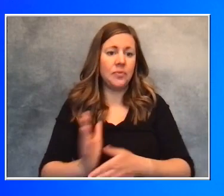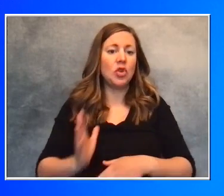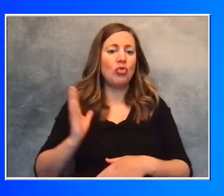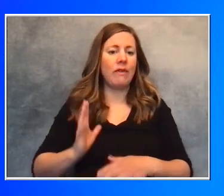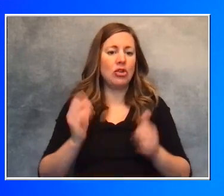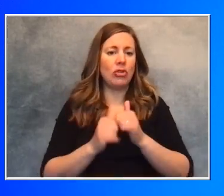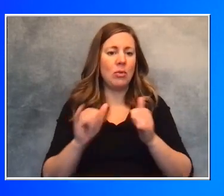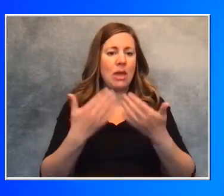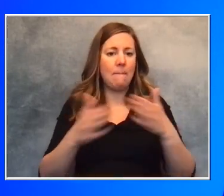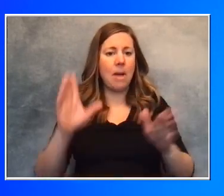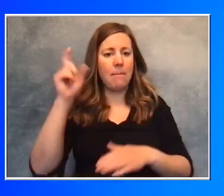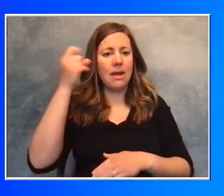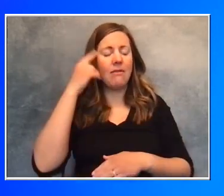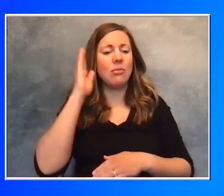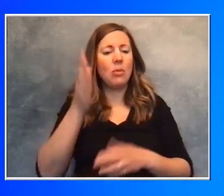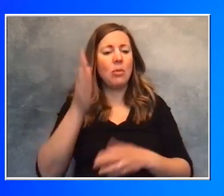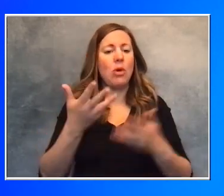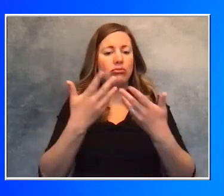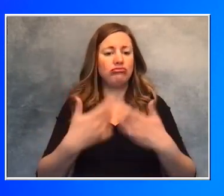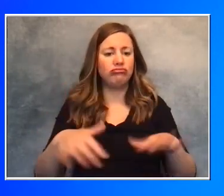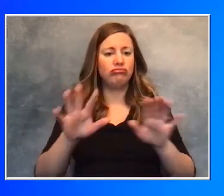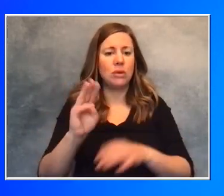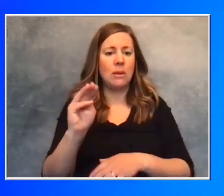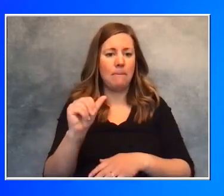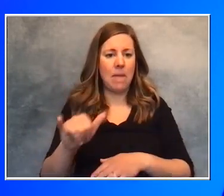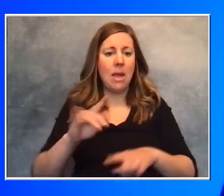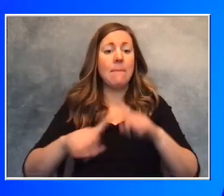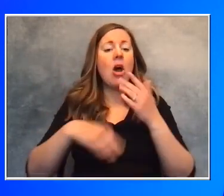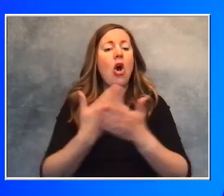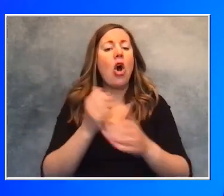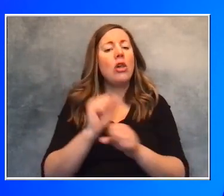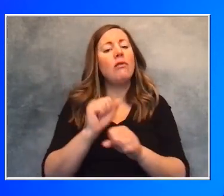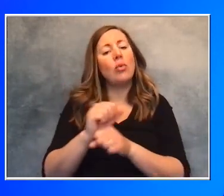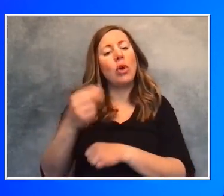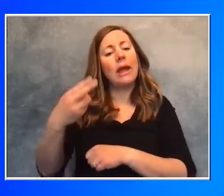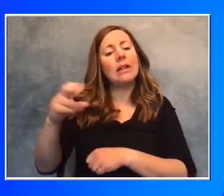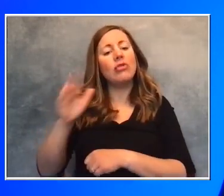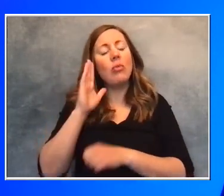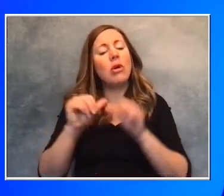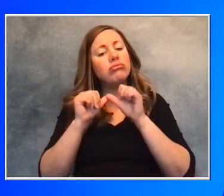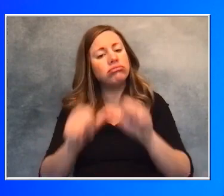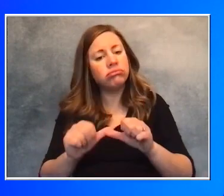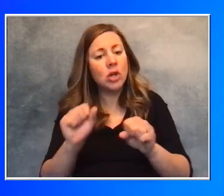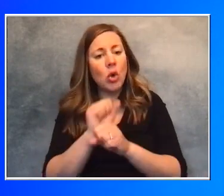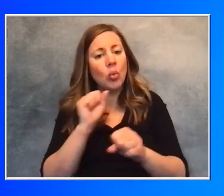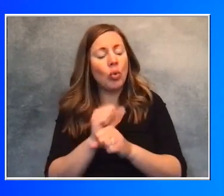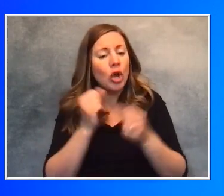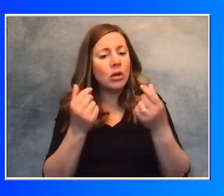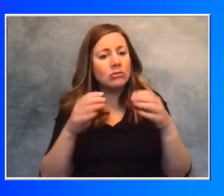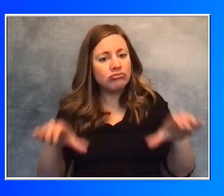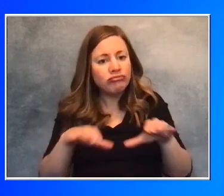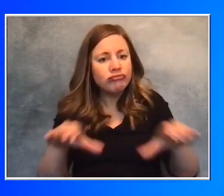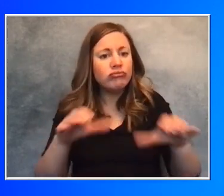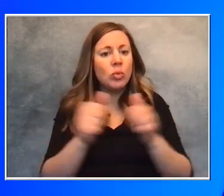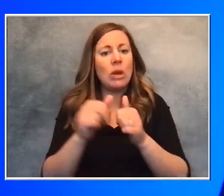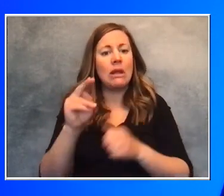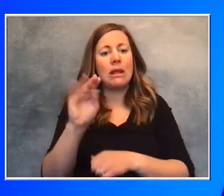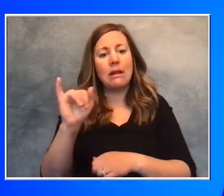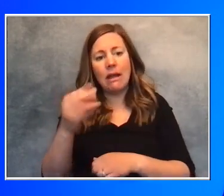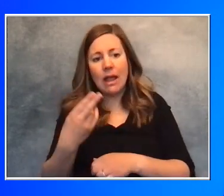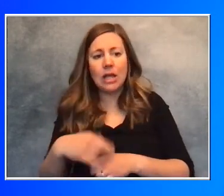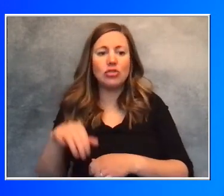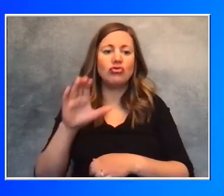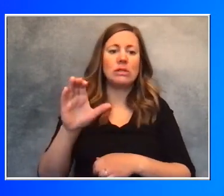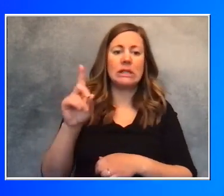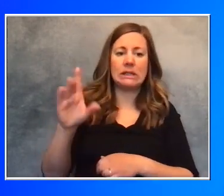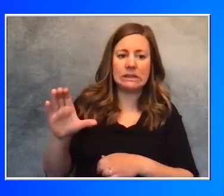end in May. But all of our work at HHS is going to continue. The work that we're doing through NIH and CDC,